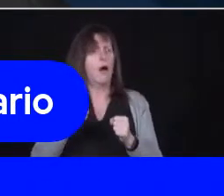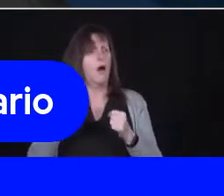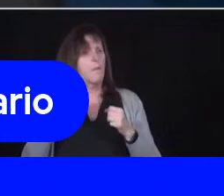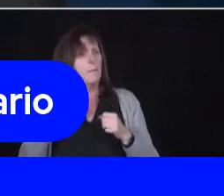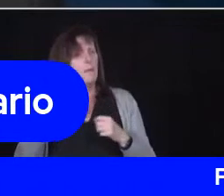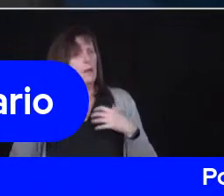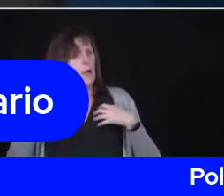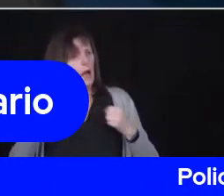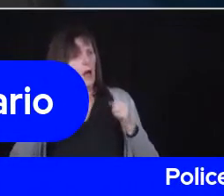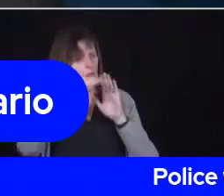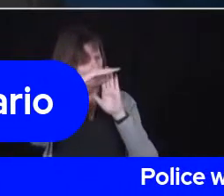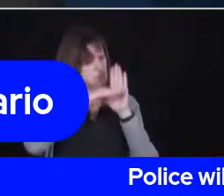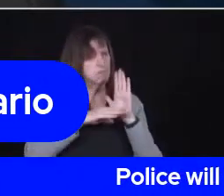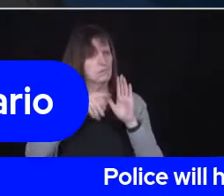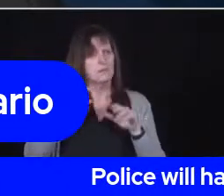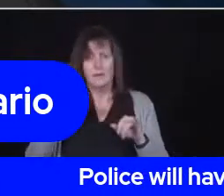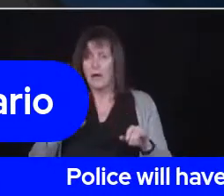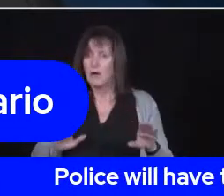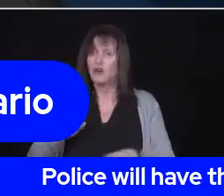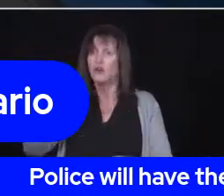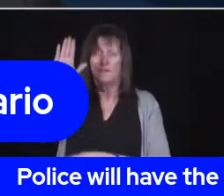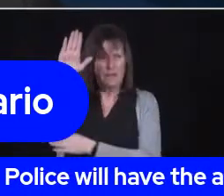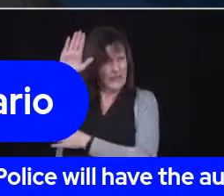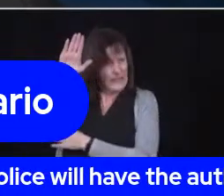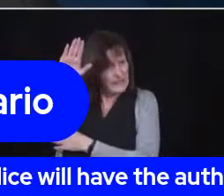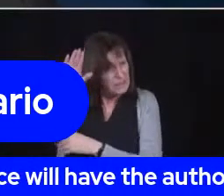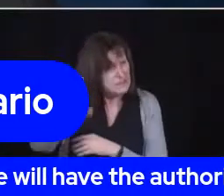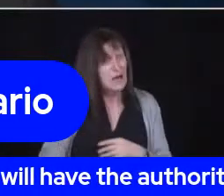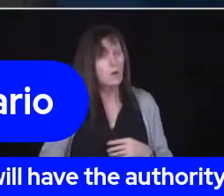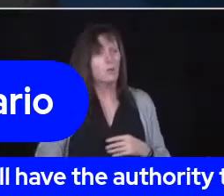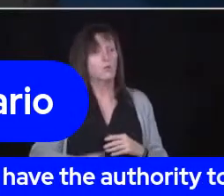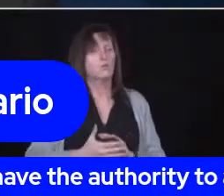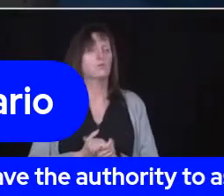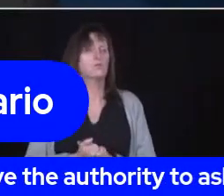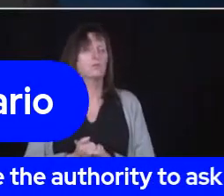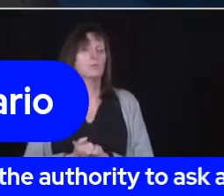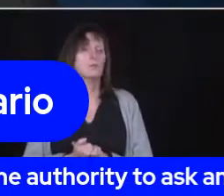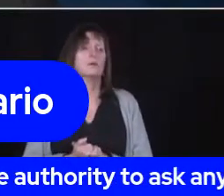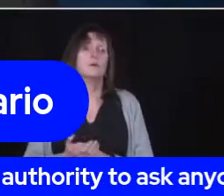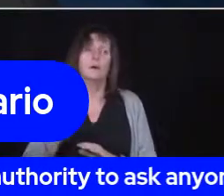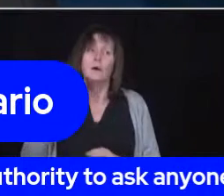it. And I'm confident that Ontarians together, we can make this happen. Follow up.